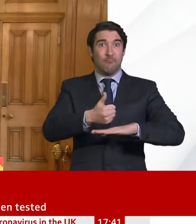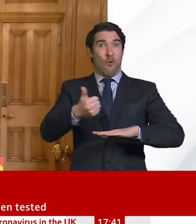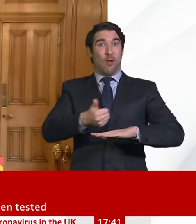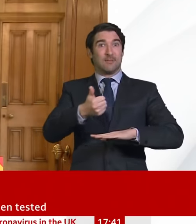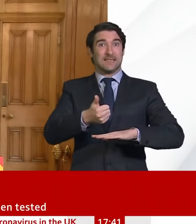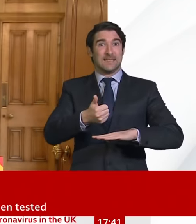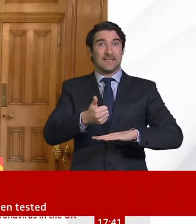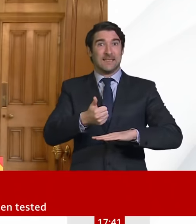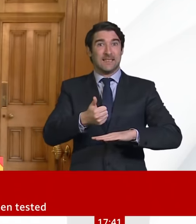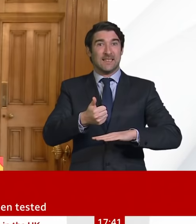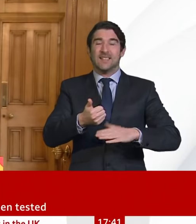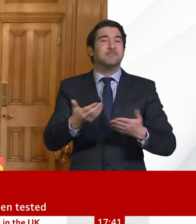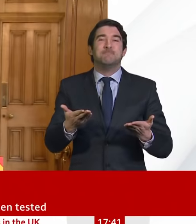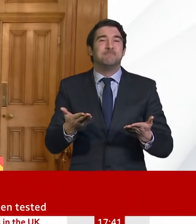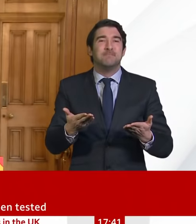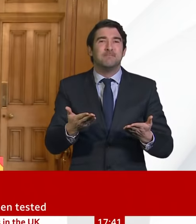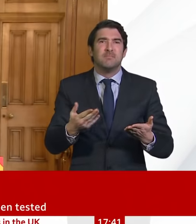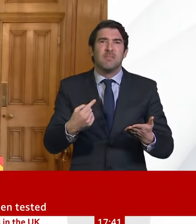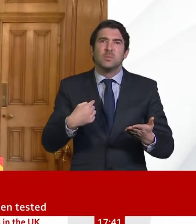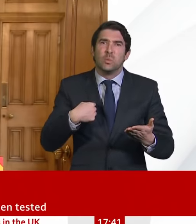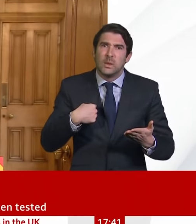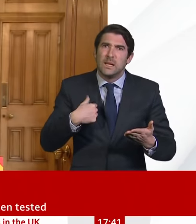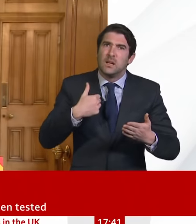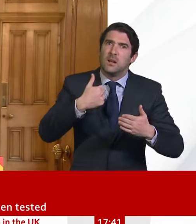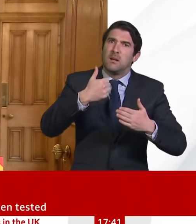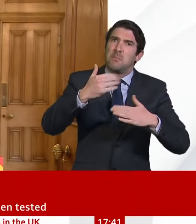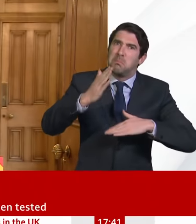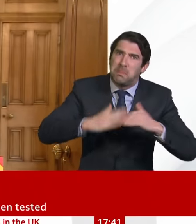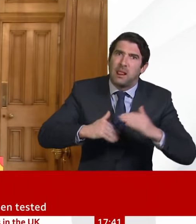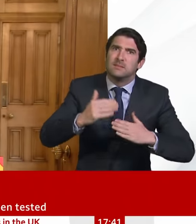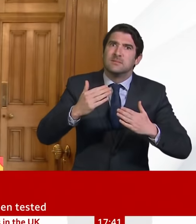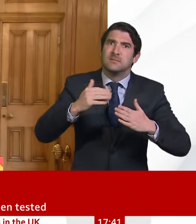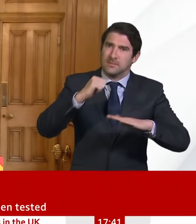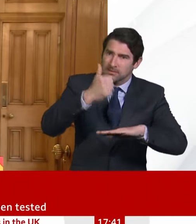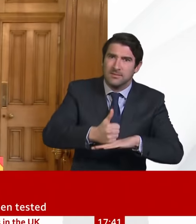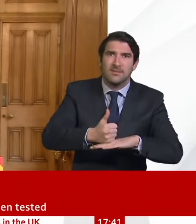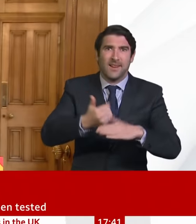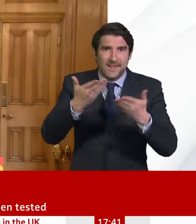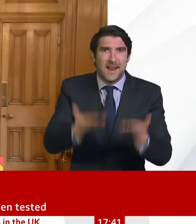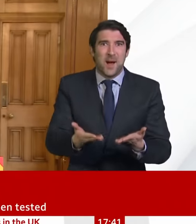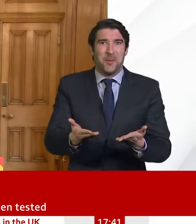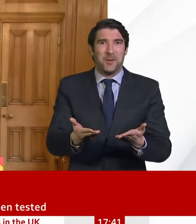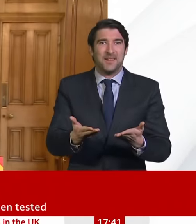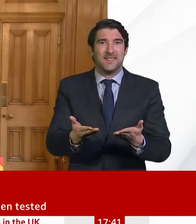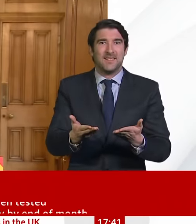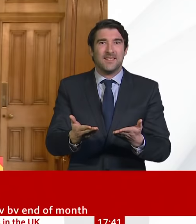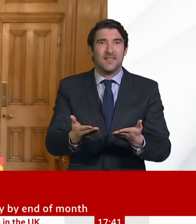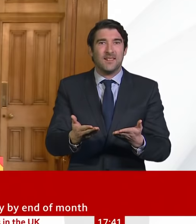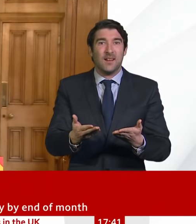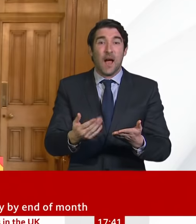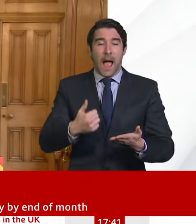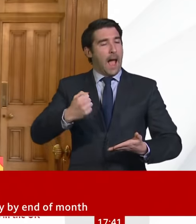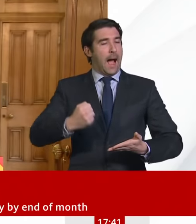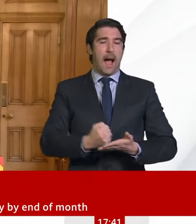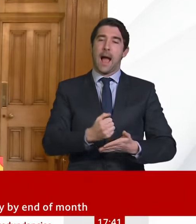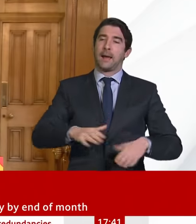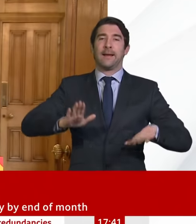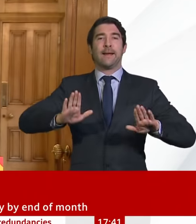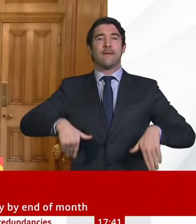that we can't build one. Just as our top-end manufacturers have joined up the national effort to build ventilators, so